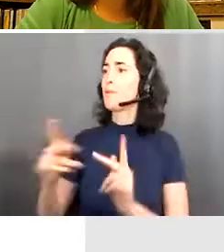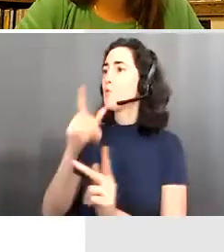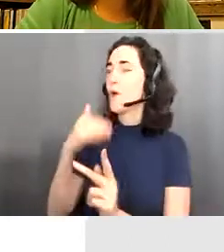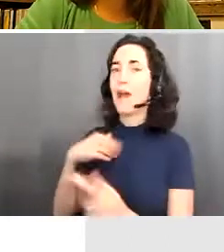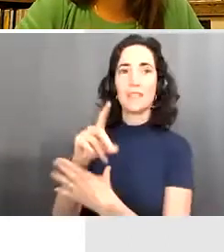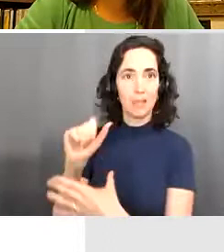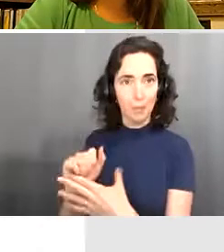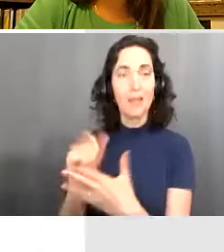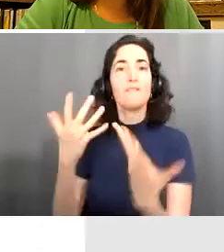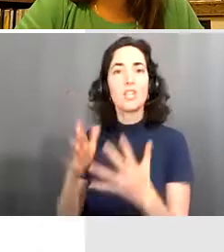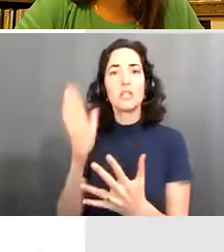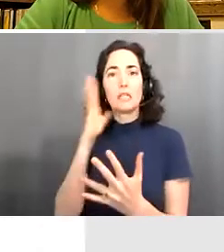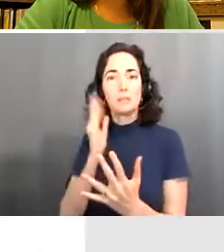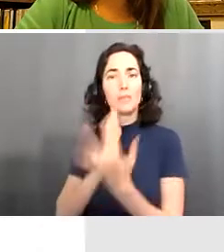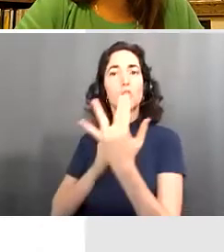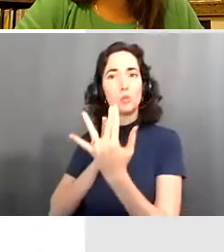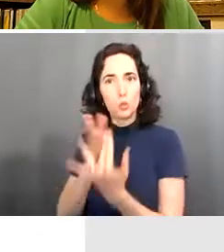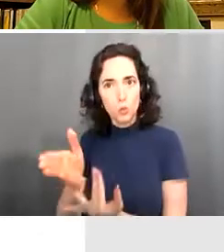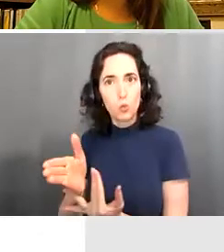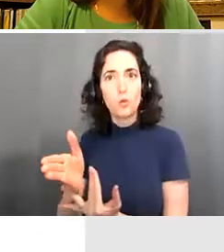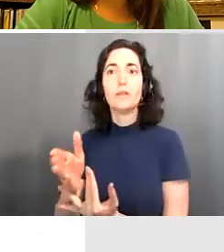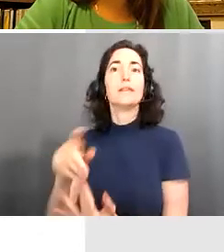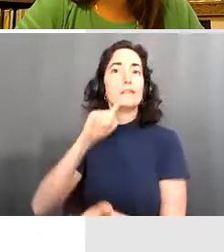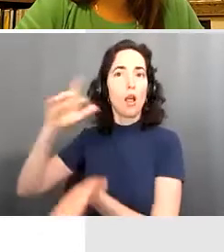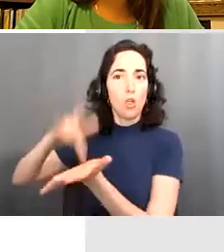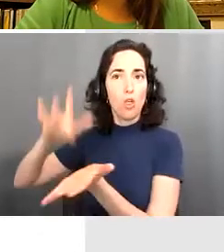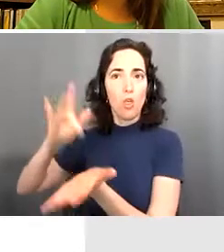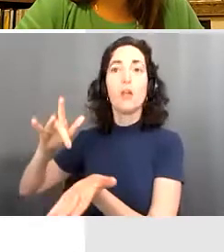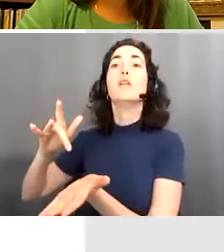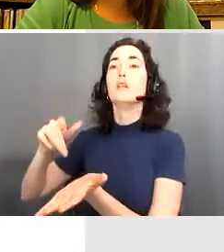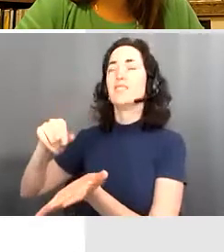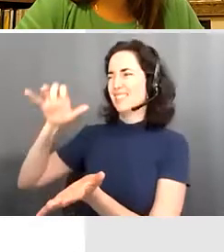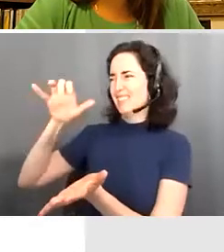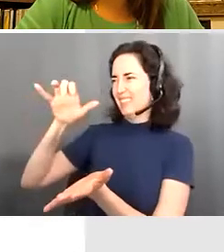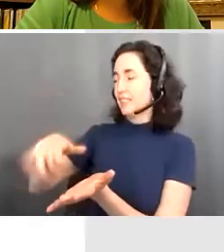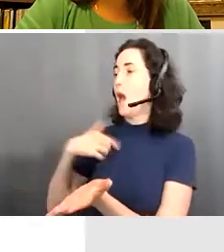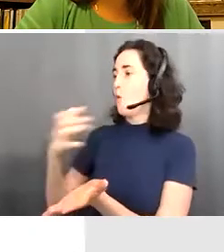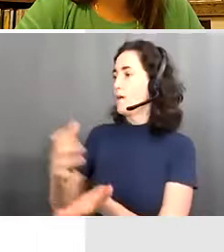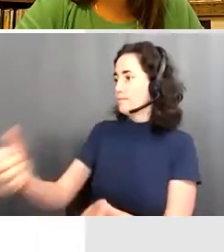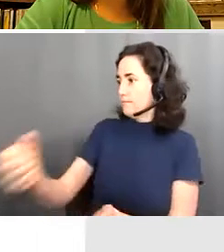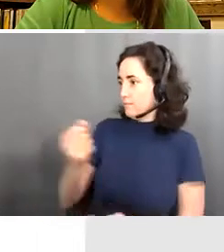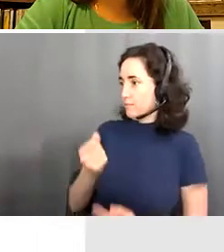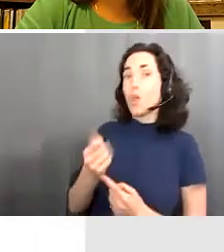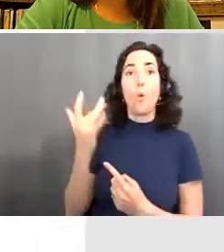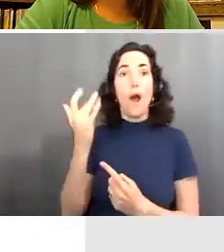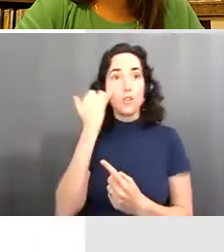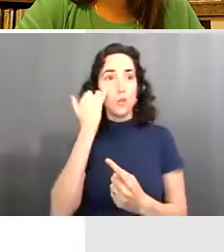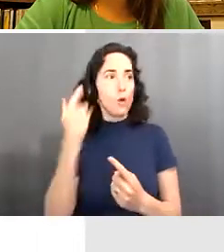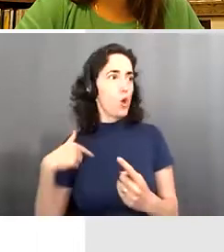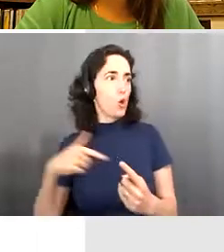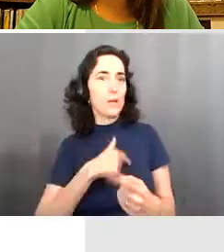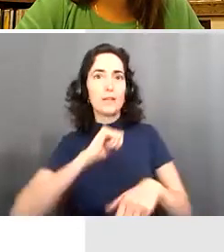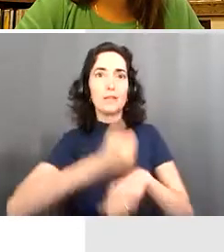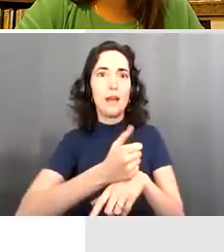the legislation. I want to make sure there are no unintended consequences, making it more difficult for survivors to come forward if there's a fear